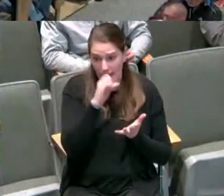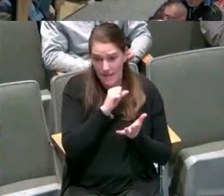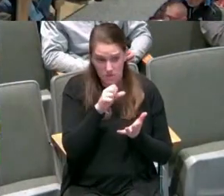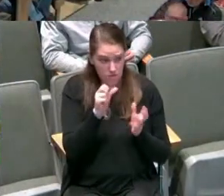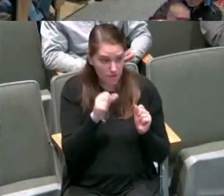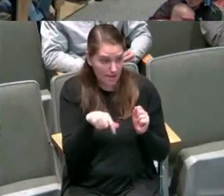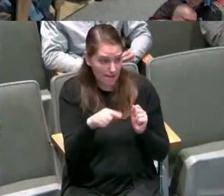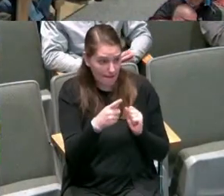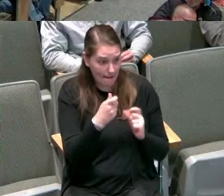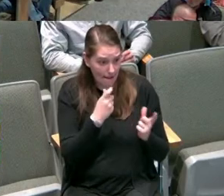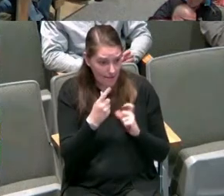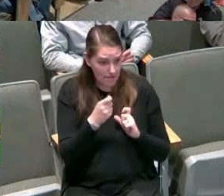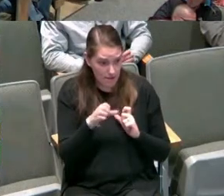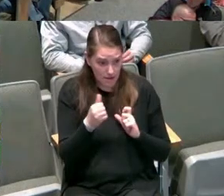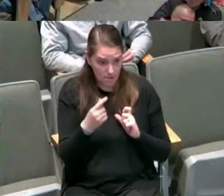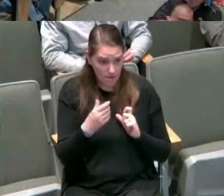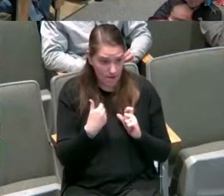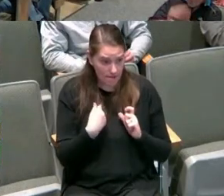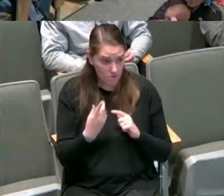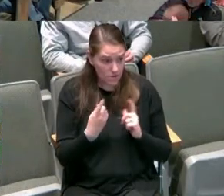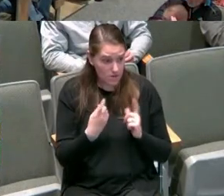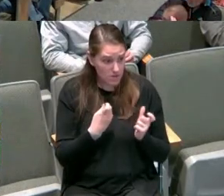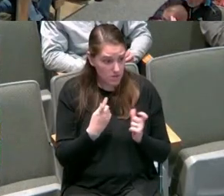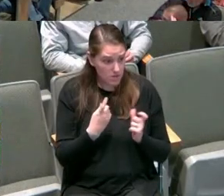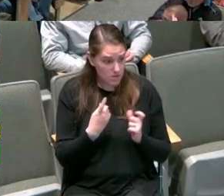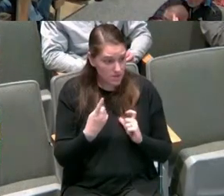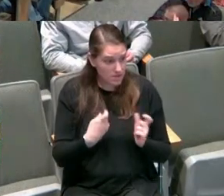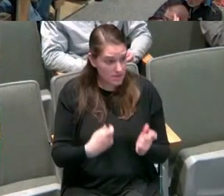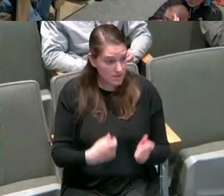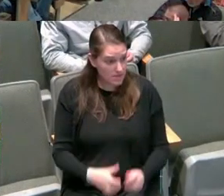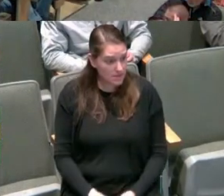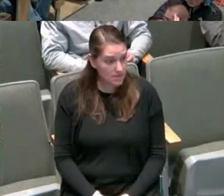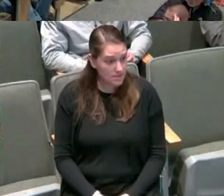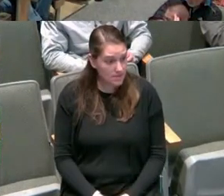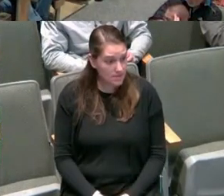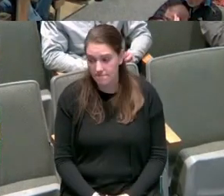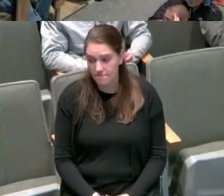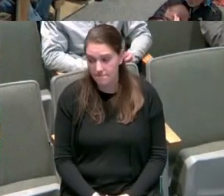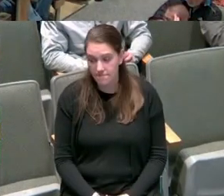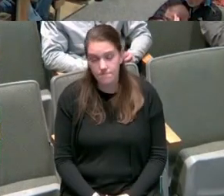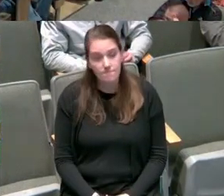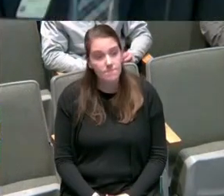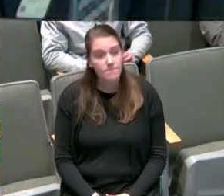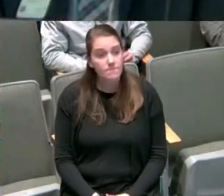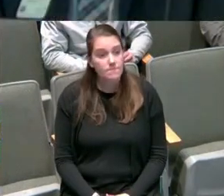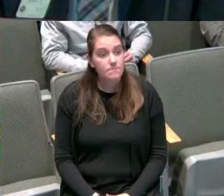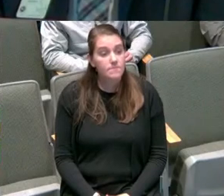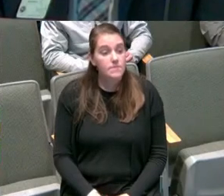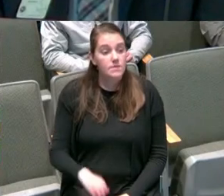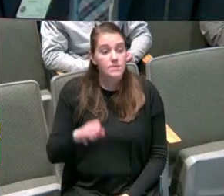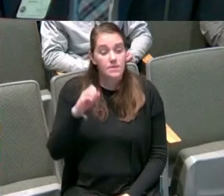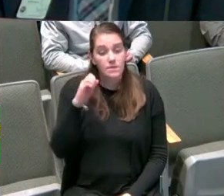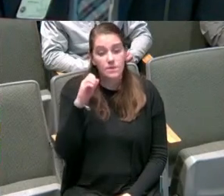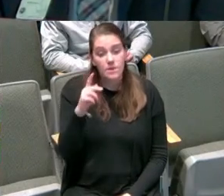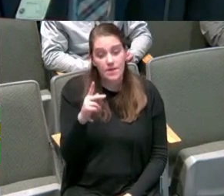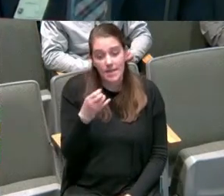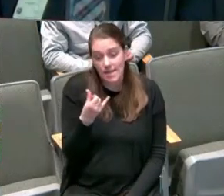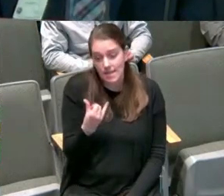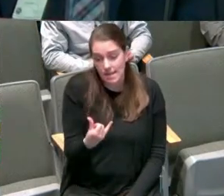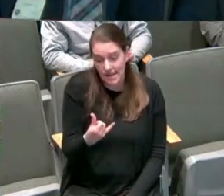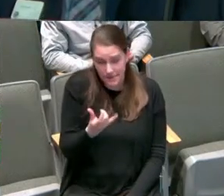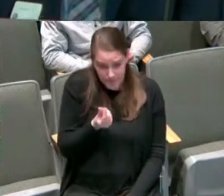does anyone have any questions okay so what we're doing now is to